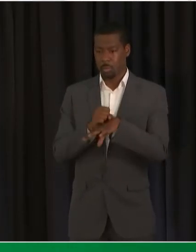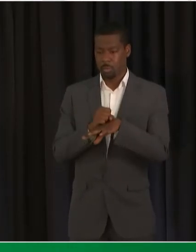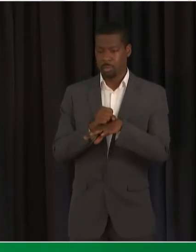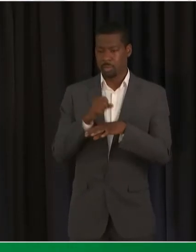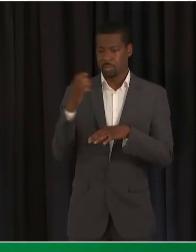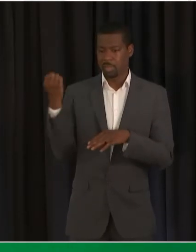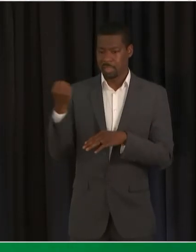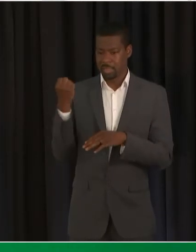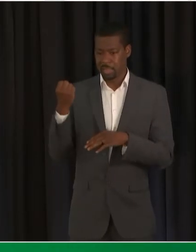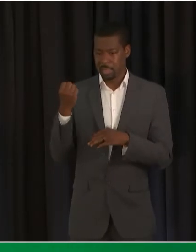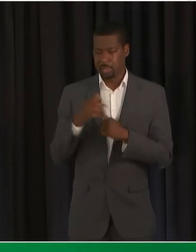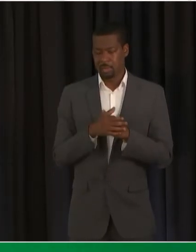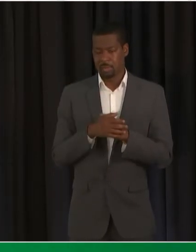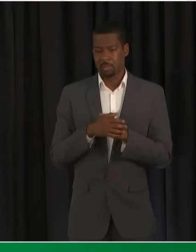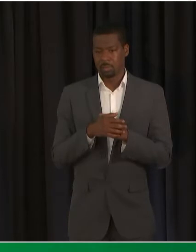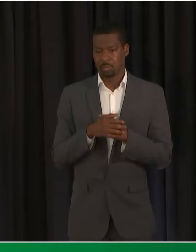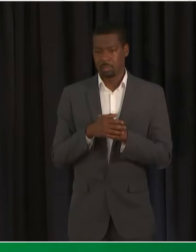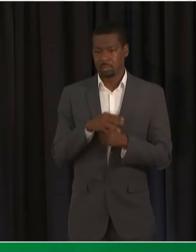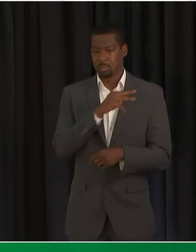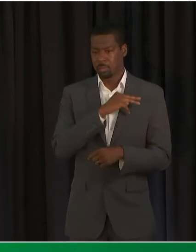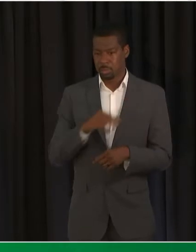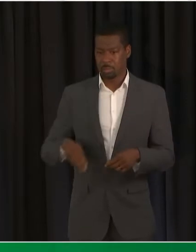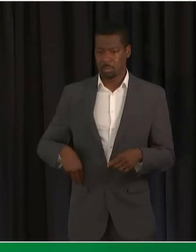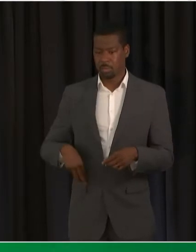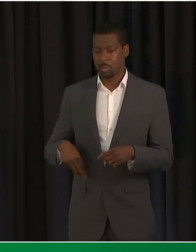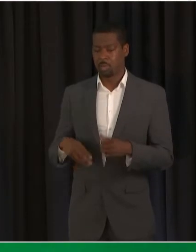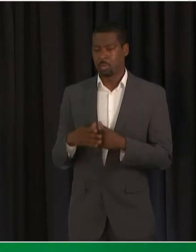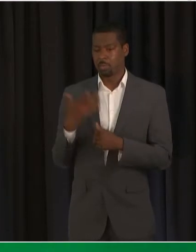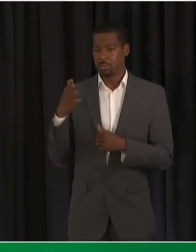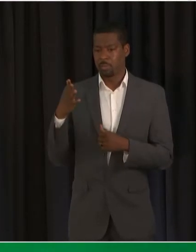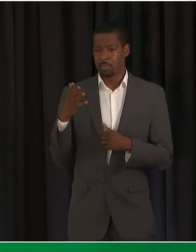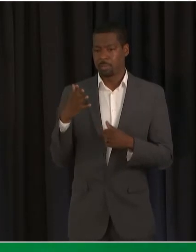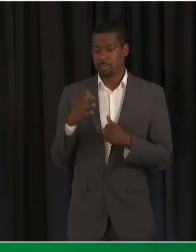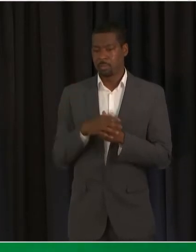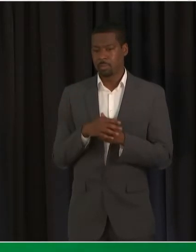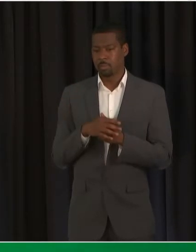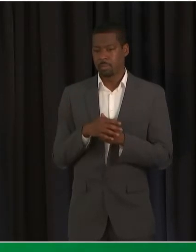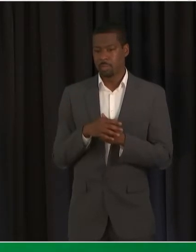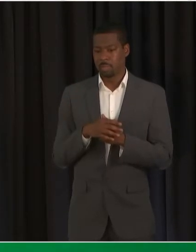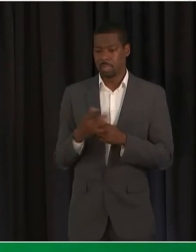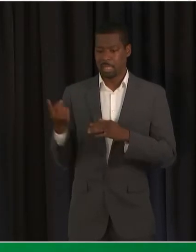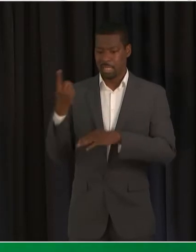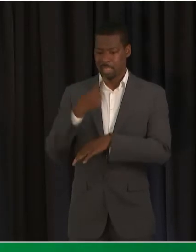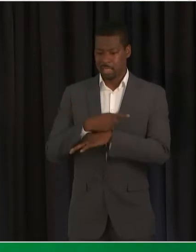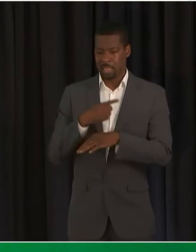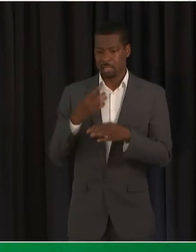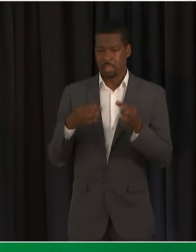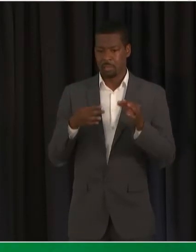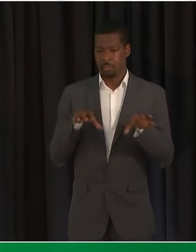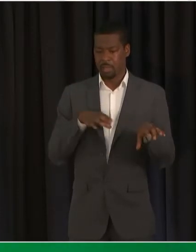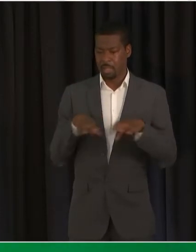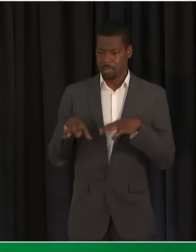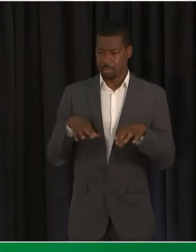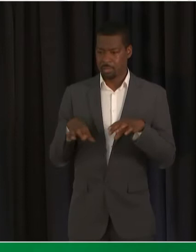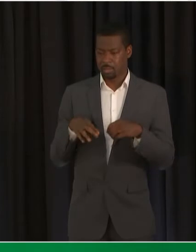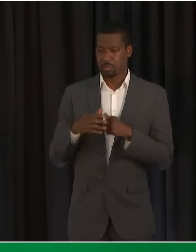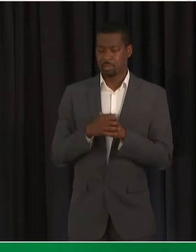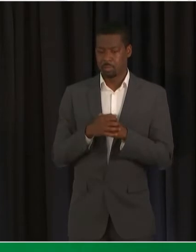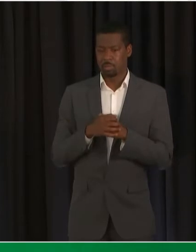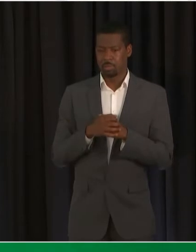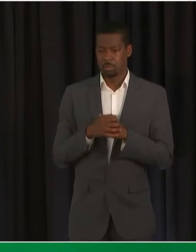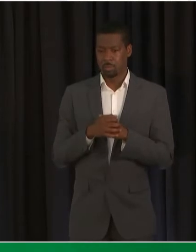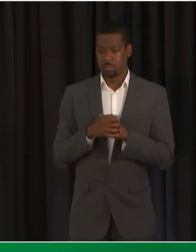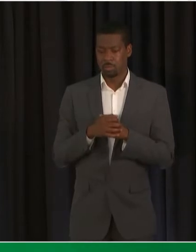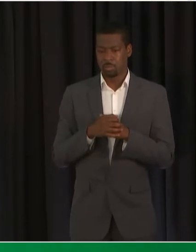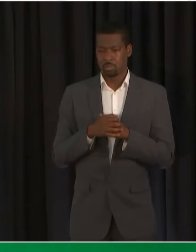Saturday. And also to go with that, Mayor Bowser has been calling for a day of action on Saturday, May 1st.